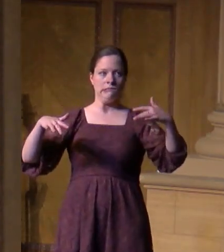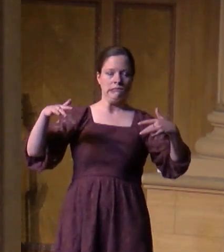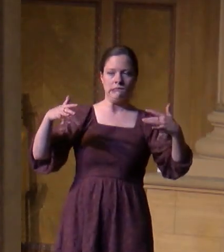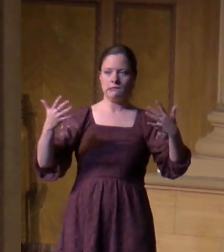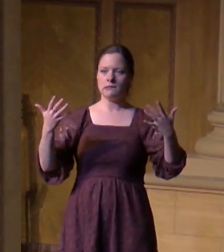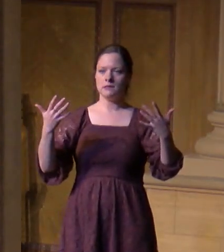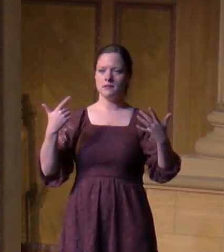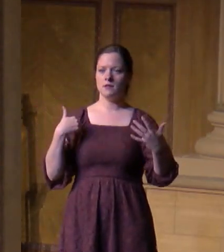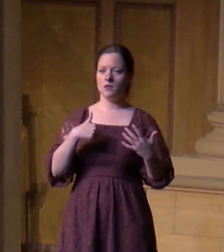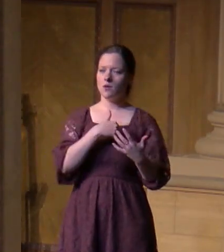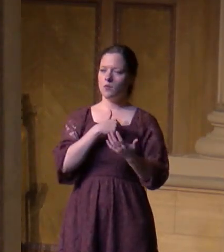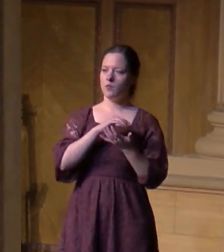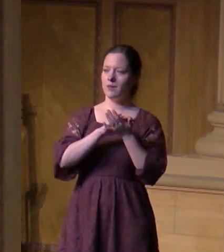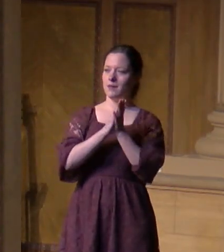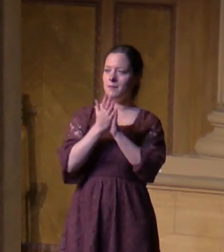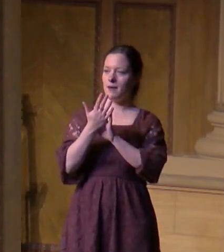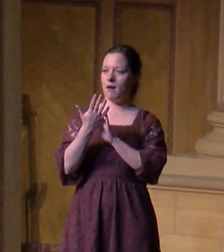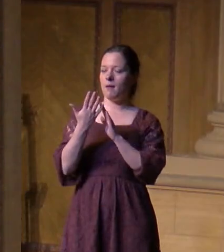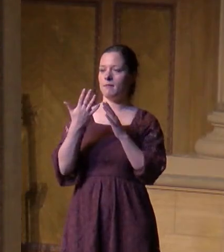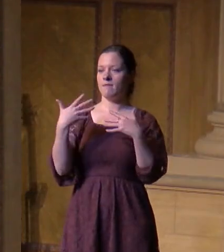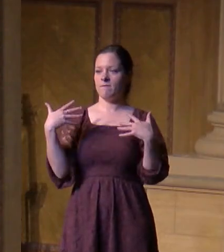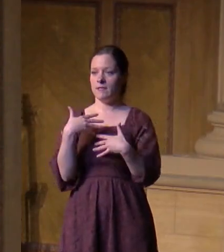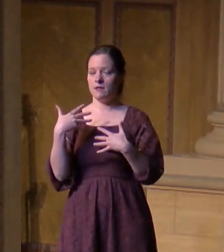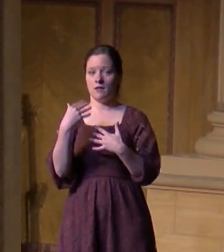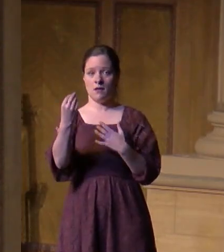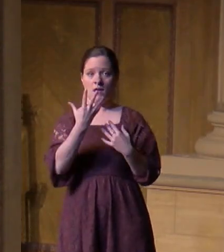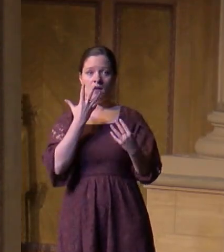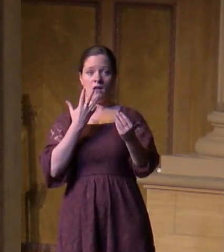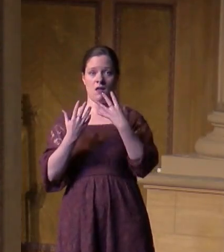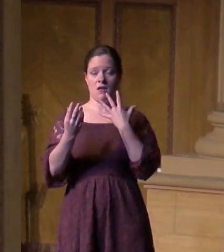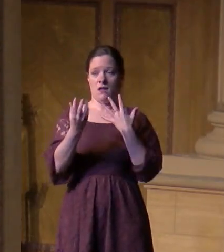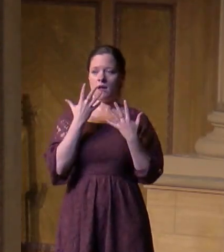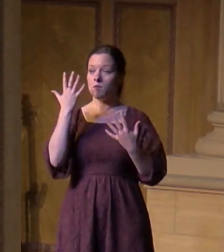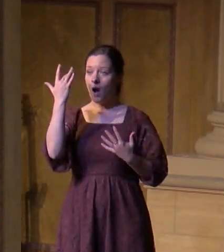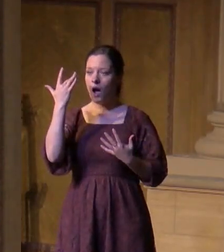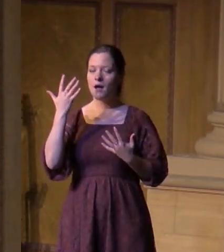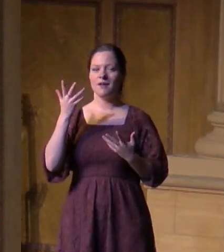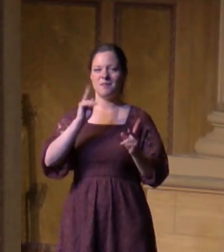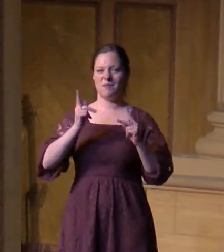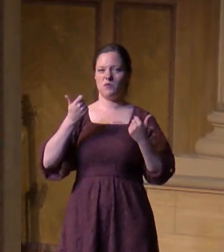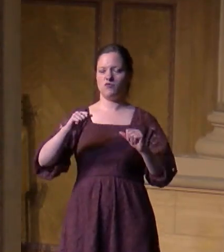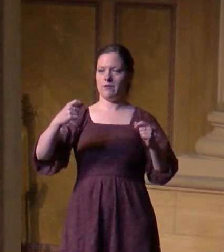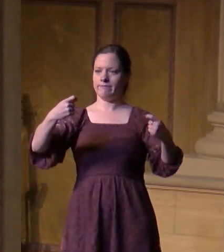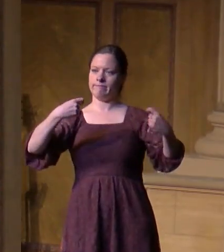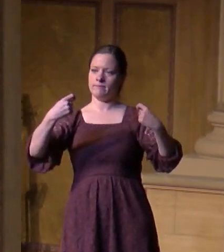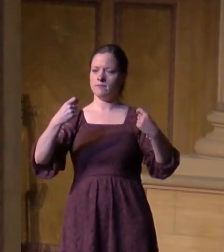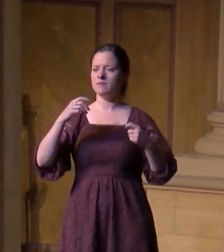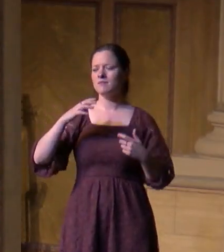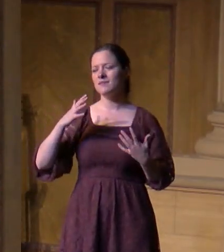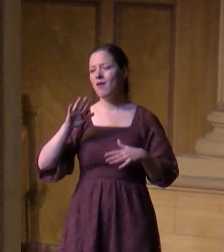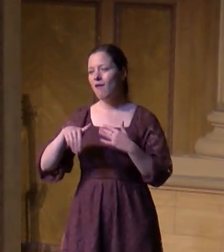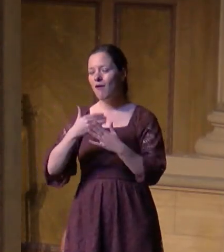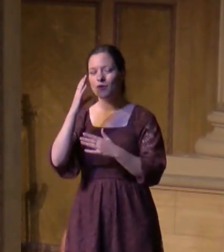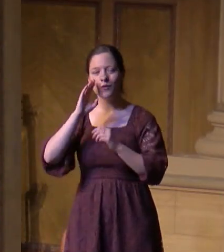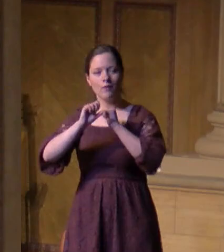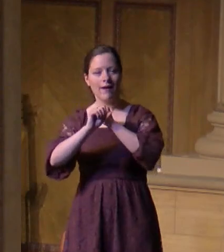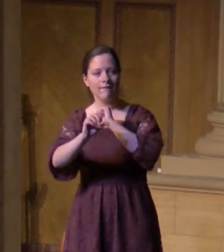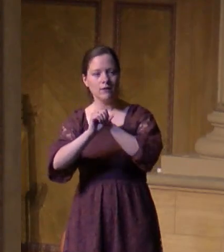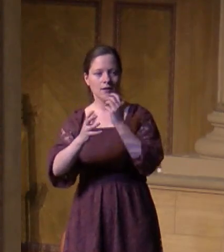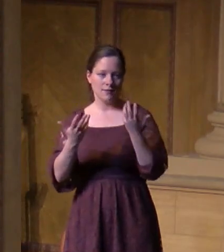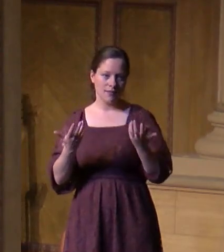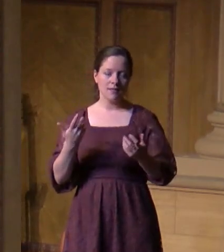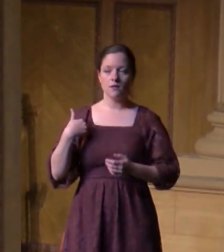we're sold we're fears to get us to act all the time everybody does this all of our advertising does this